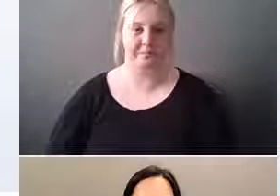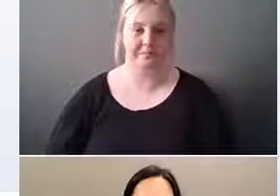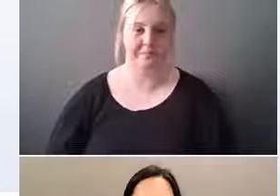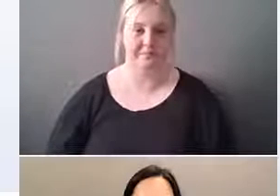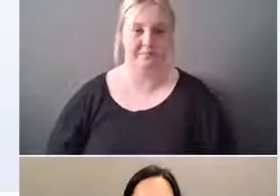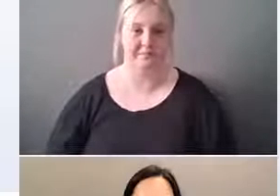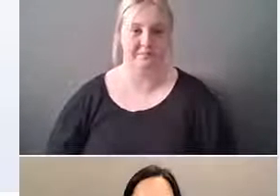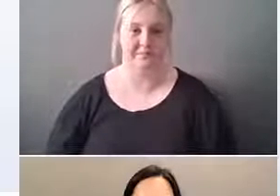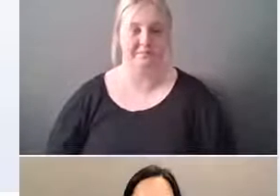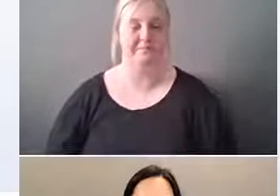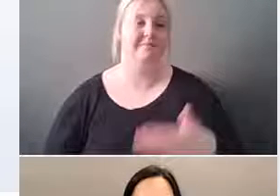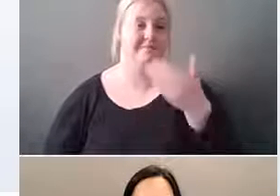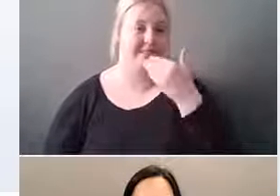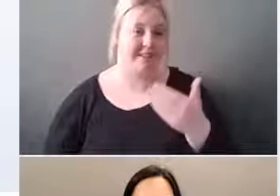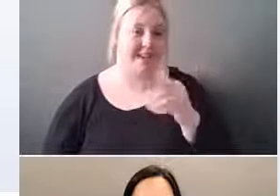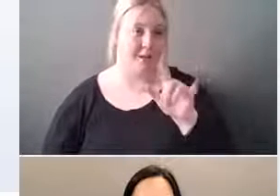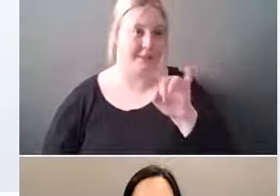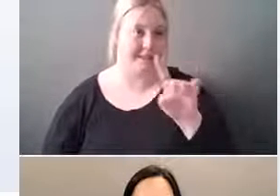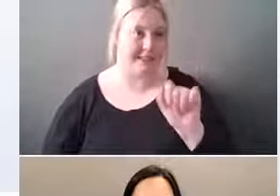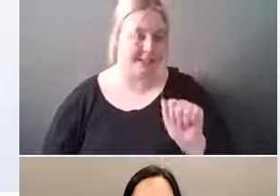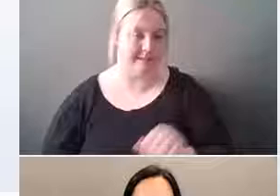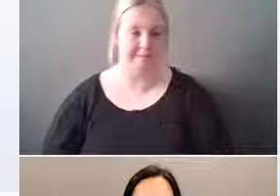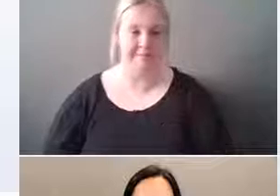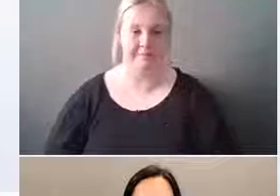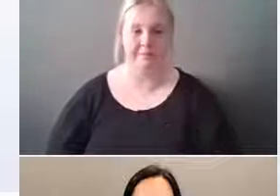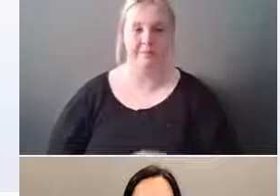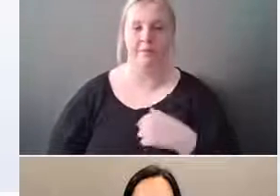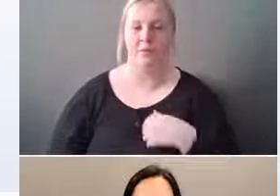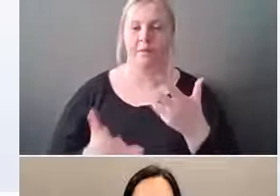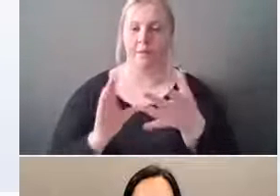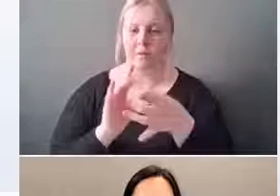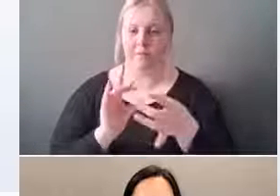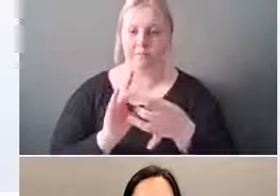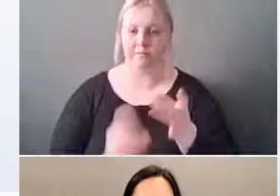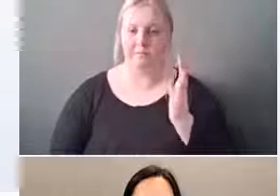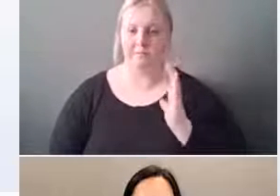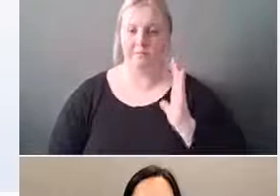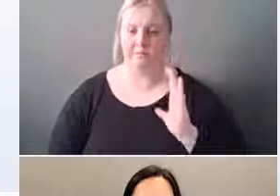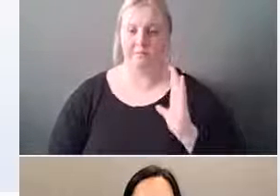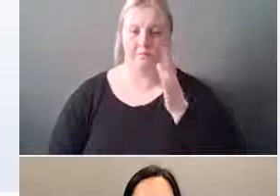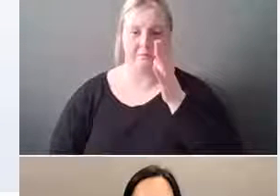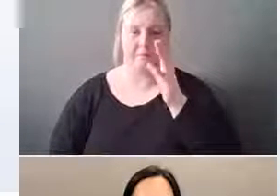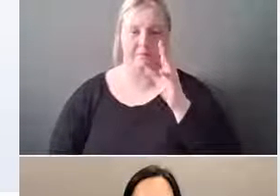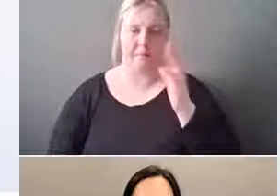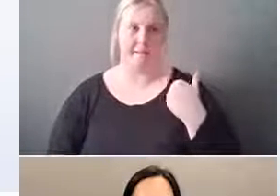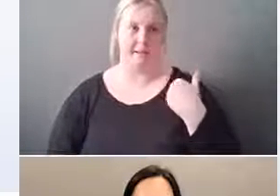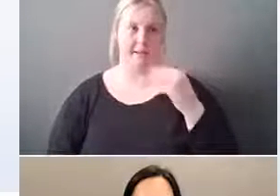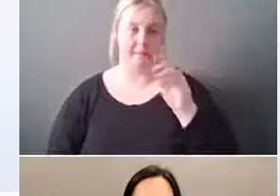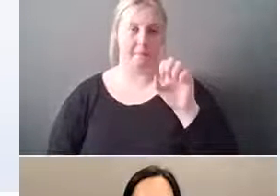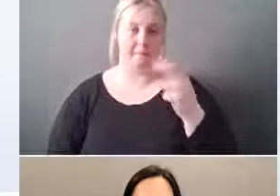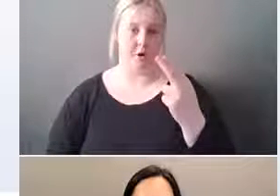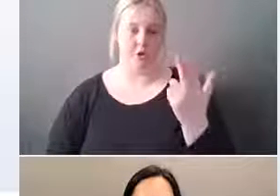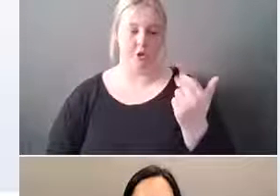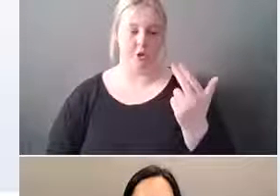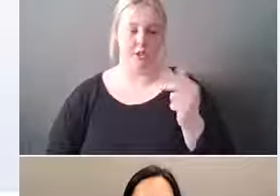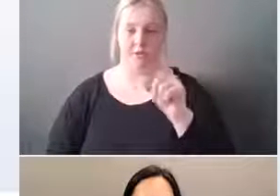So thank you, Lisa. As I had said, that on March 13th of 2020, we